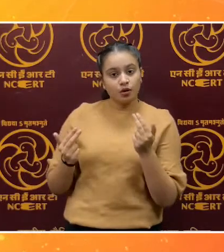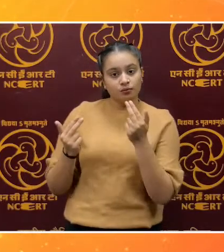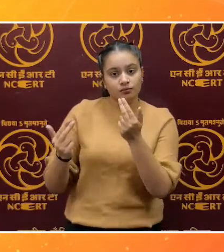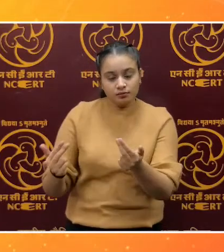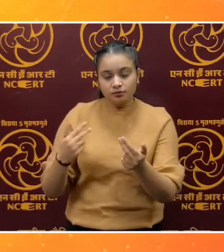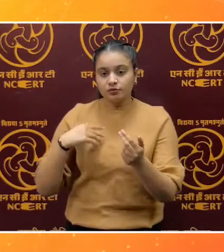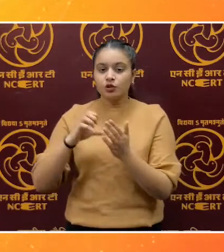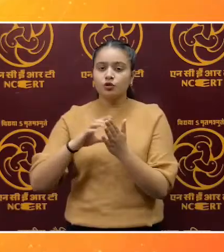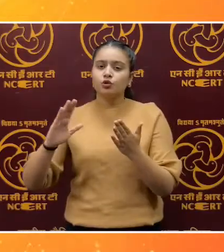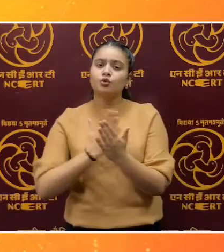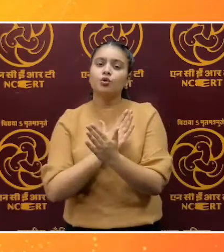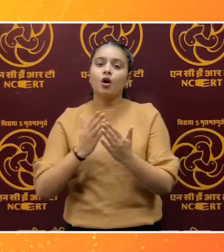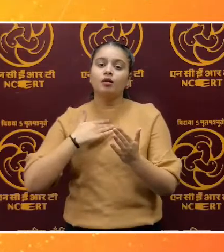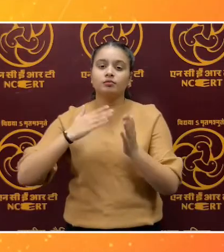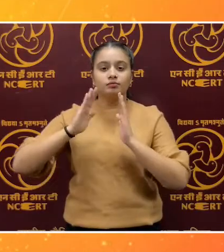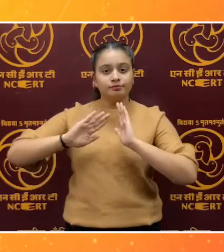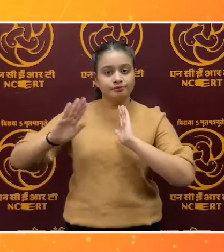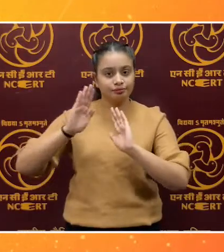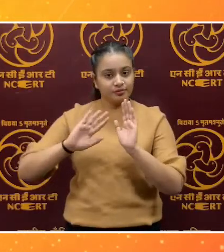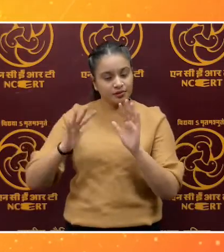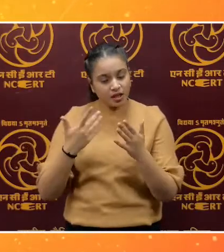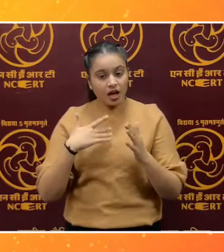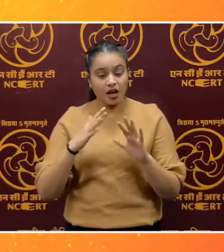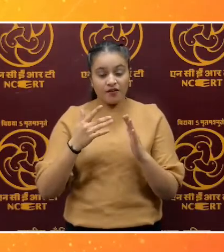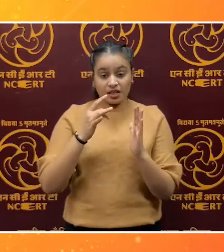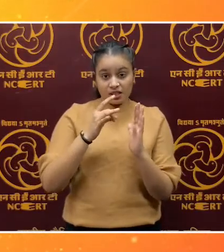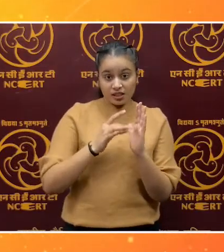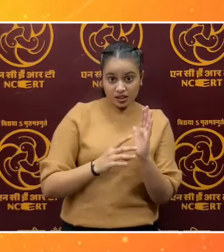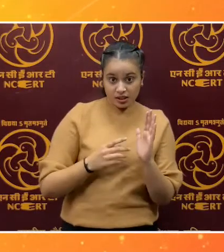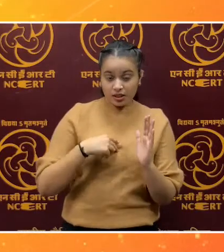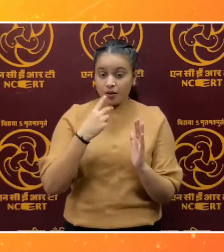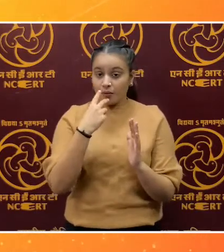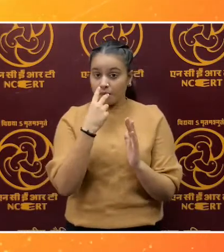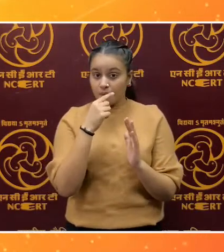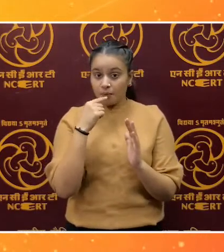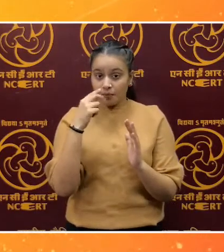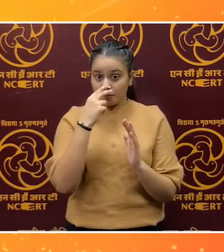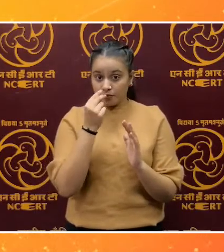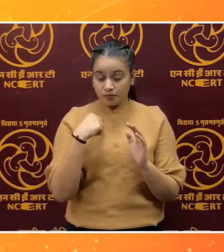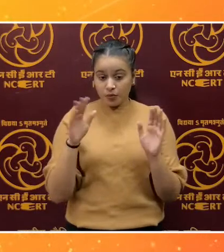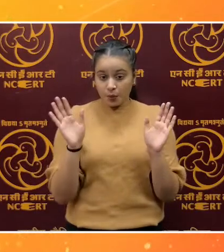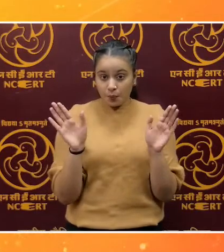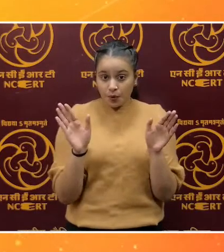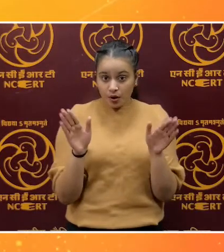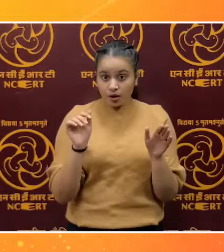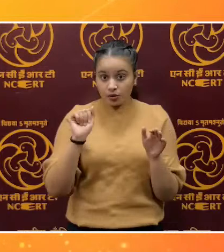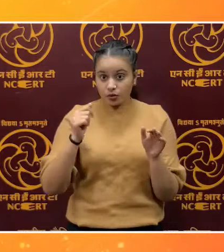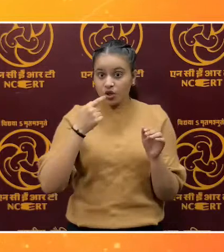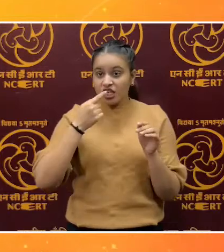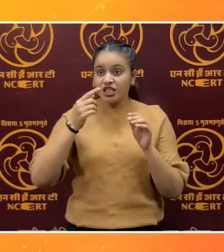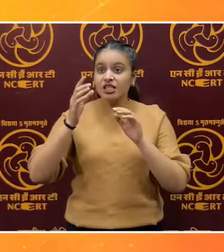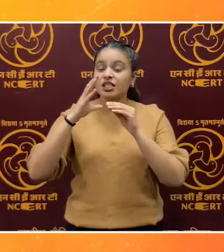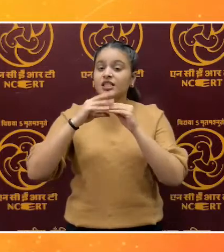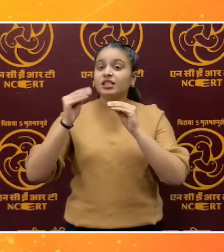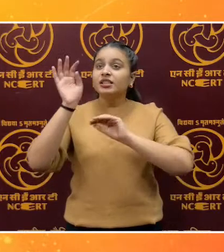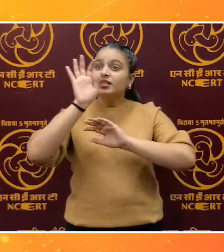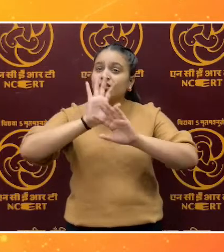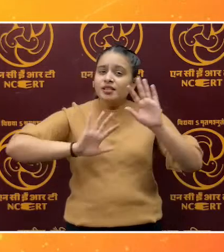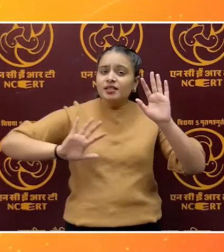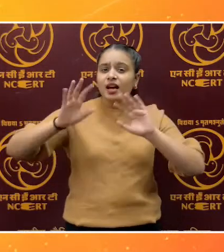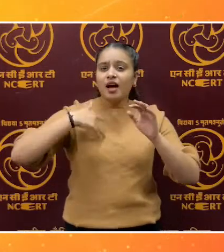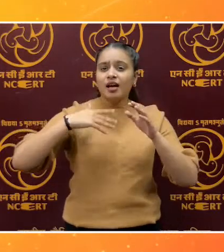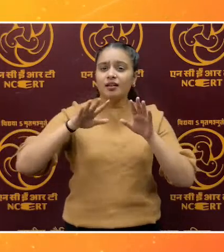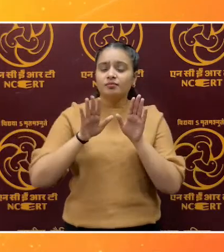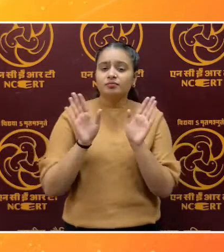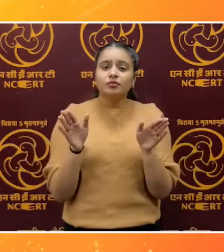songs. However, deep inside, the bird longed for the open skies and green trees. So,